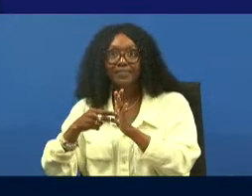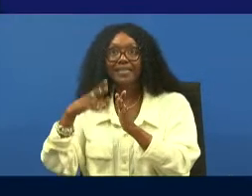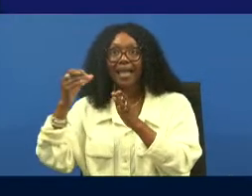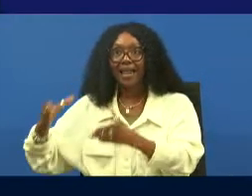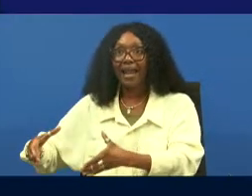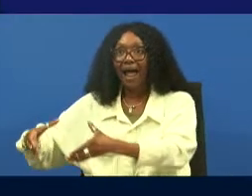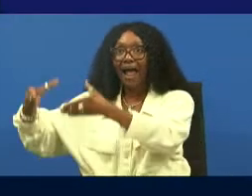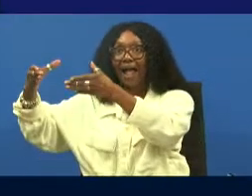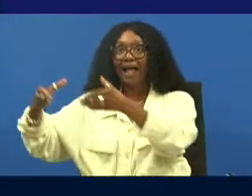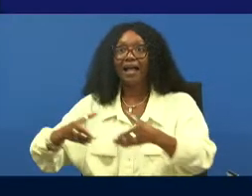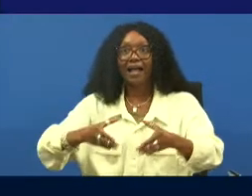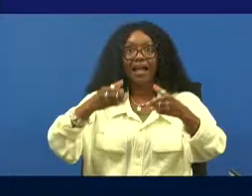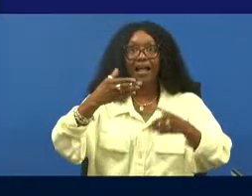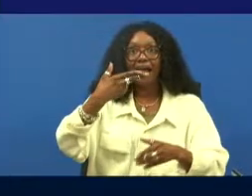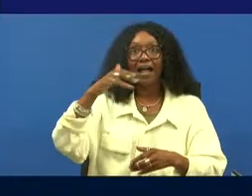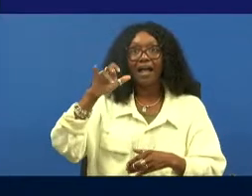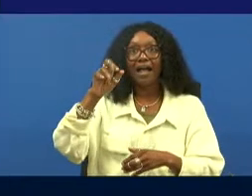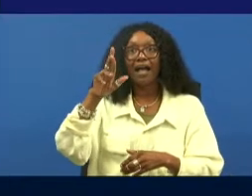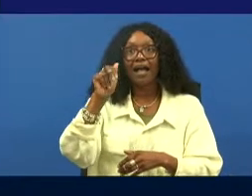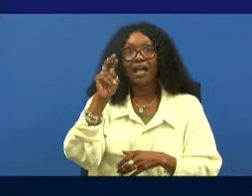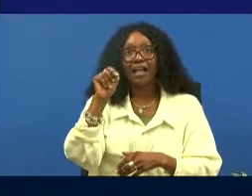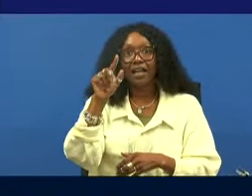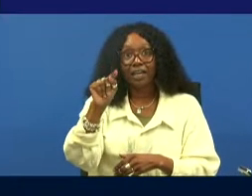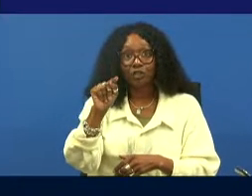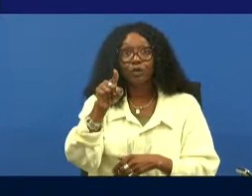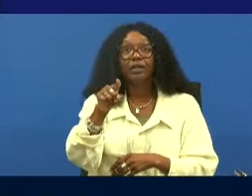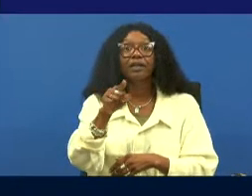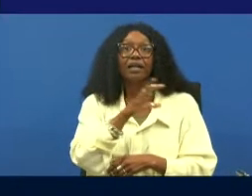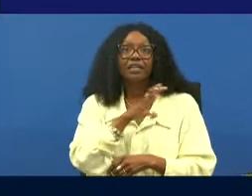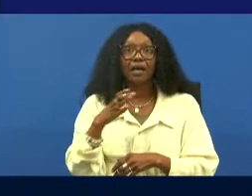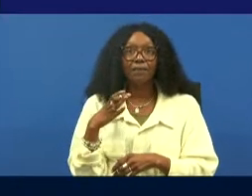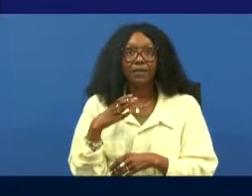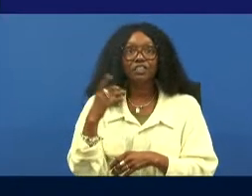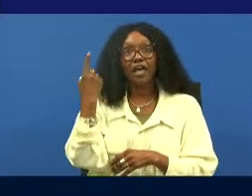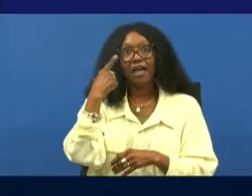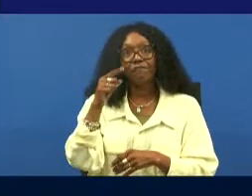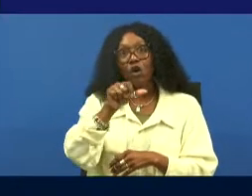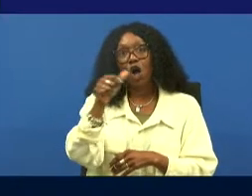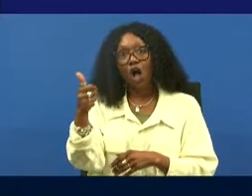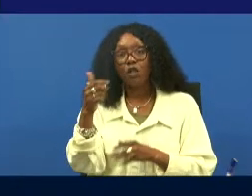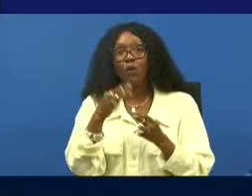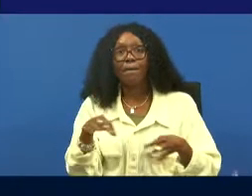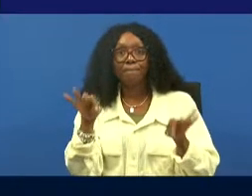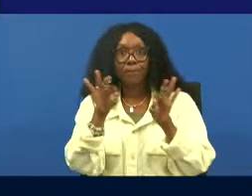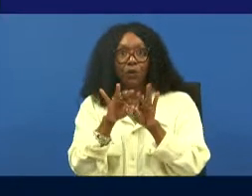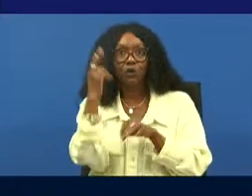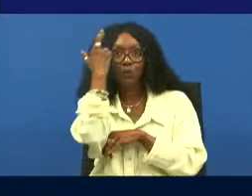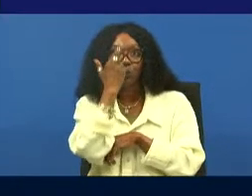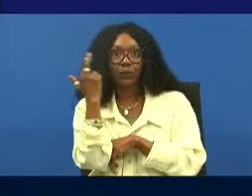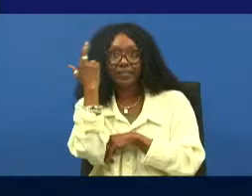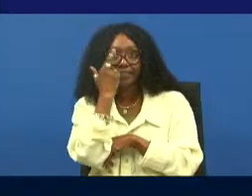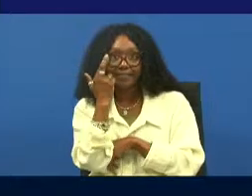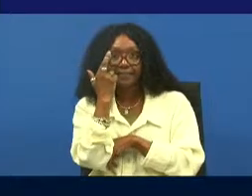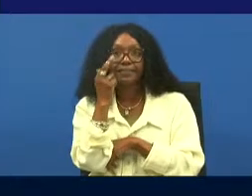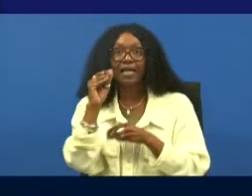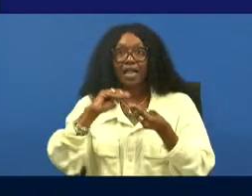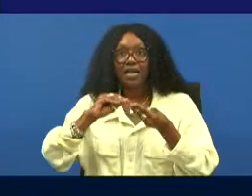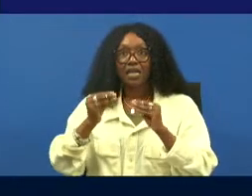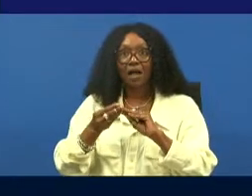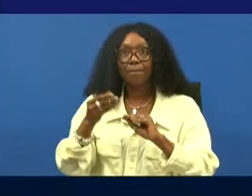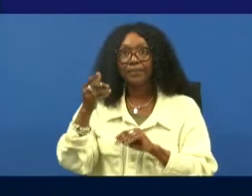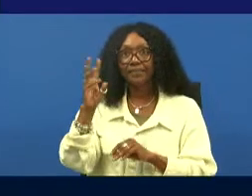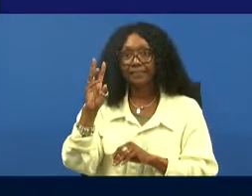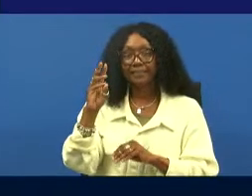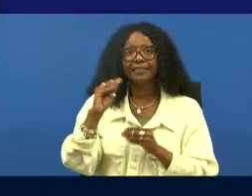the district, making application to the Louisiana State Bond Commission, and providing for other matters in connection therewith by Fire Protection District Number 6.